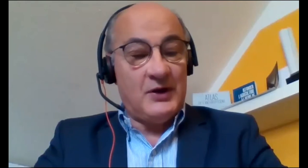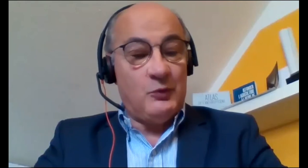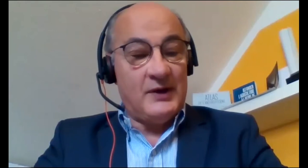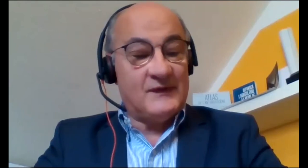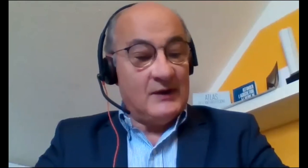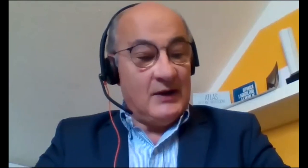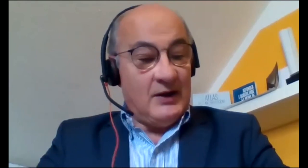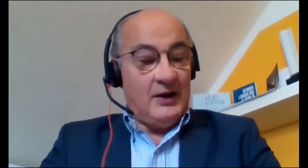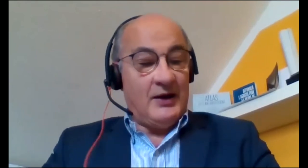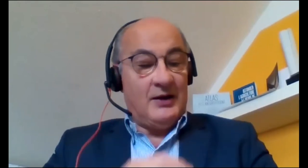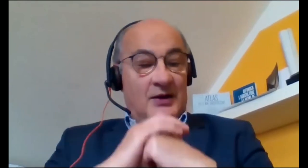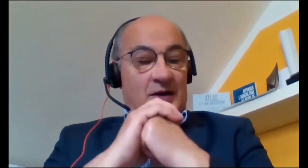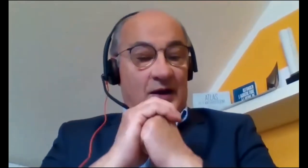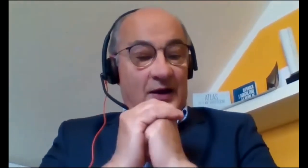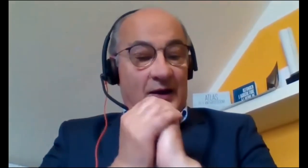when we read